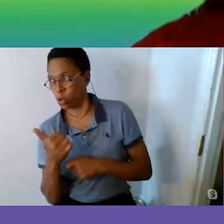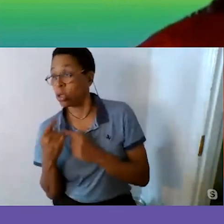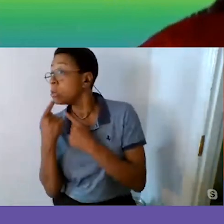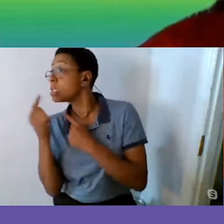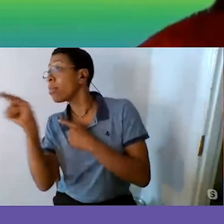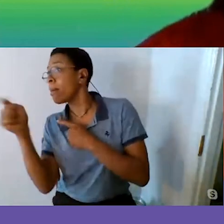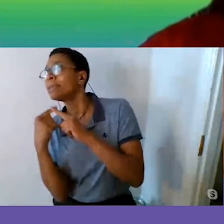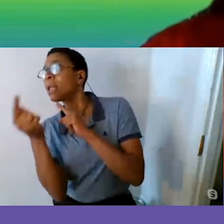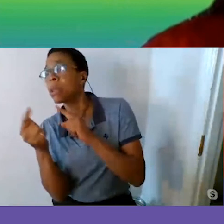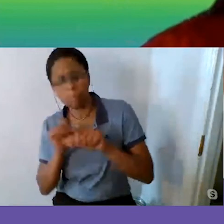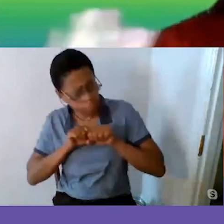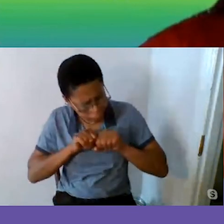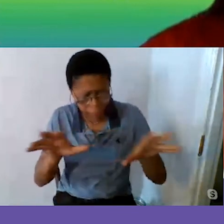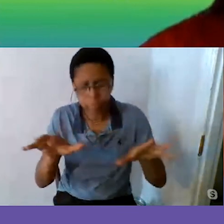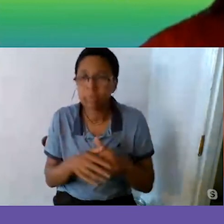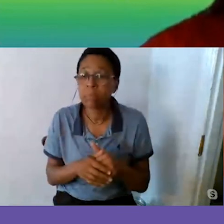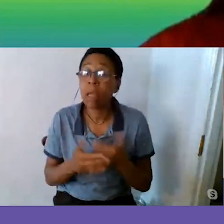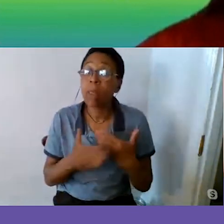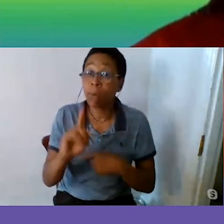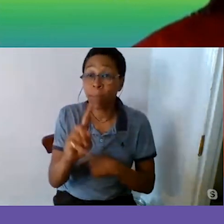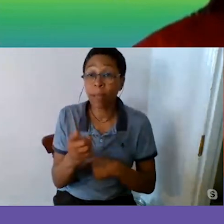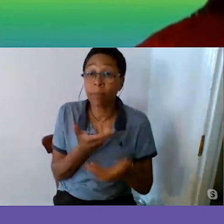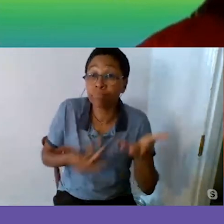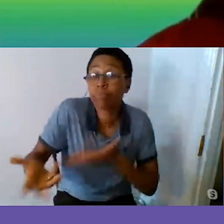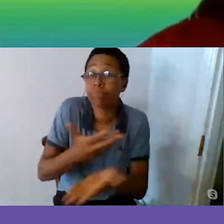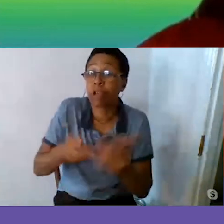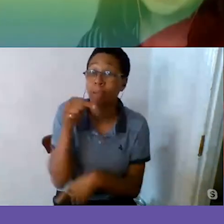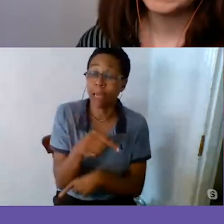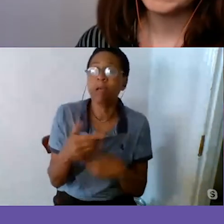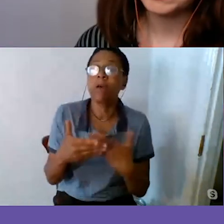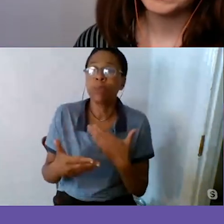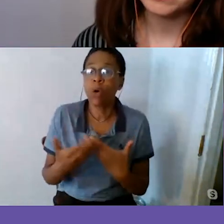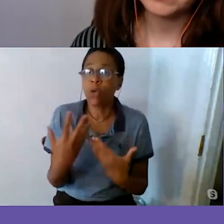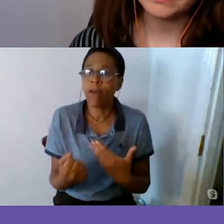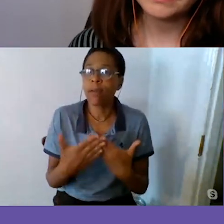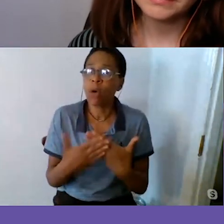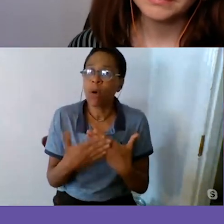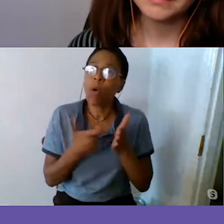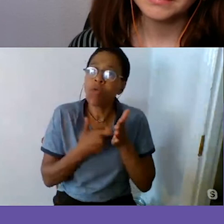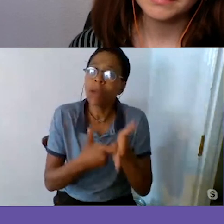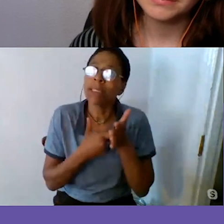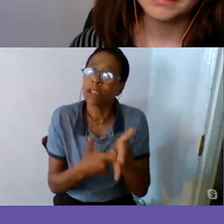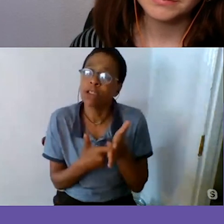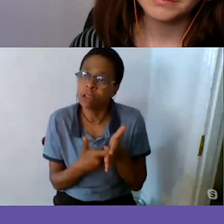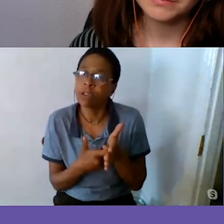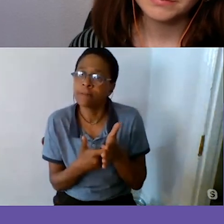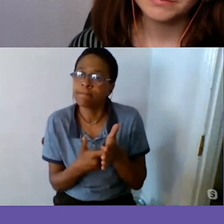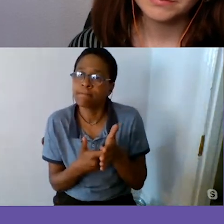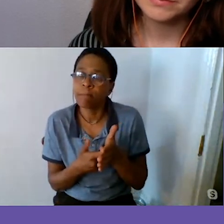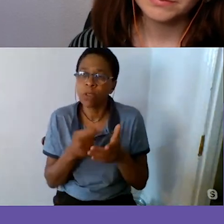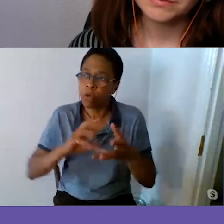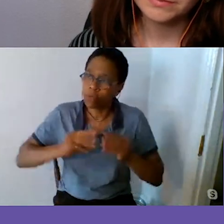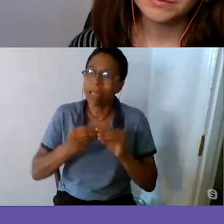watch. And then the more people talk about it, the more you'll get other recommendations as well. So it's about activating our network, creating this amplification